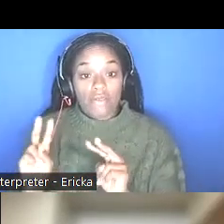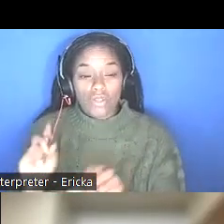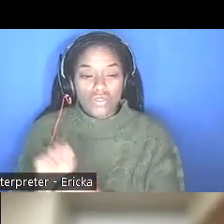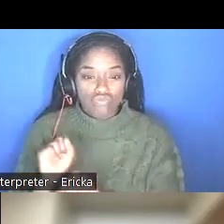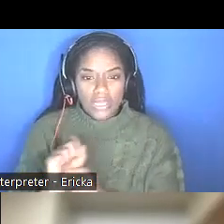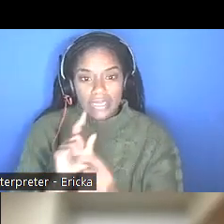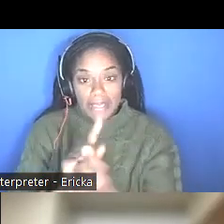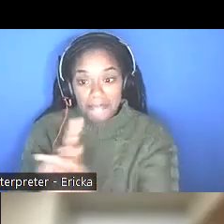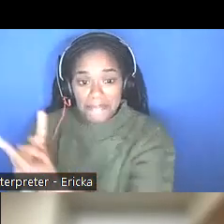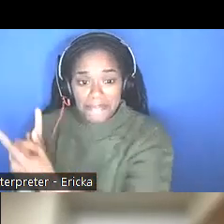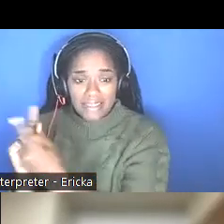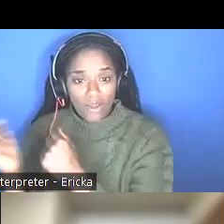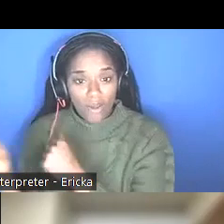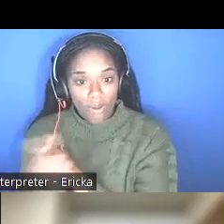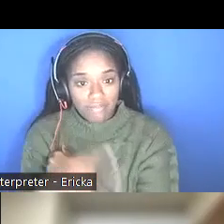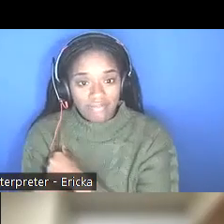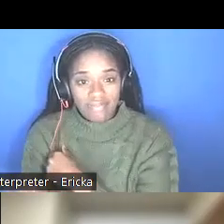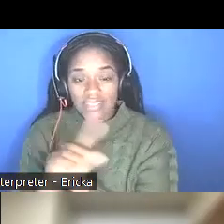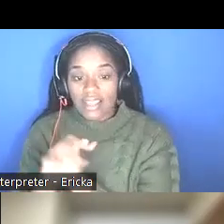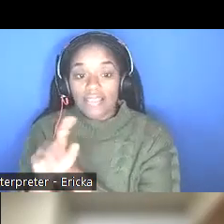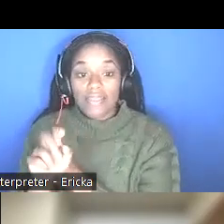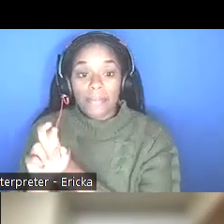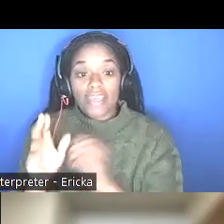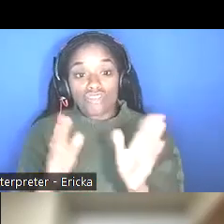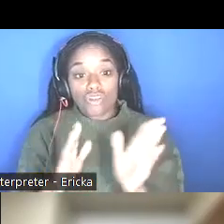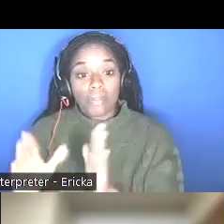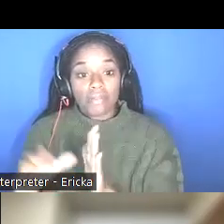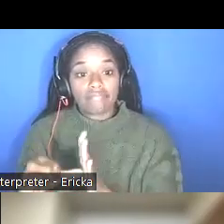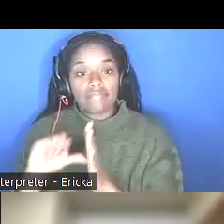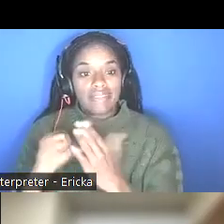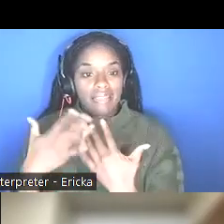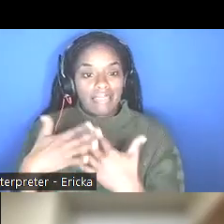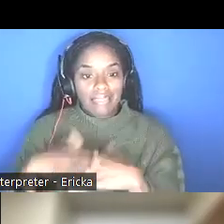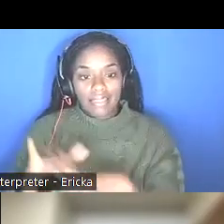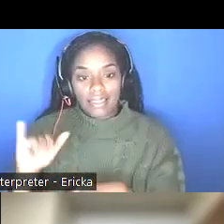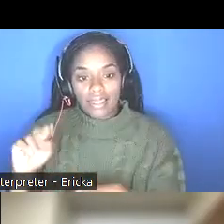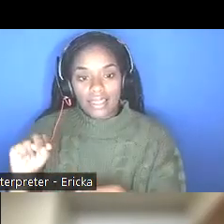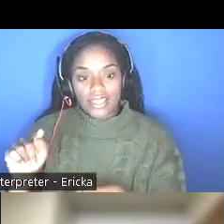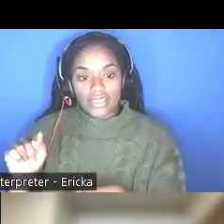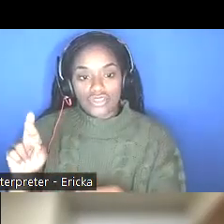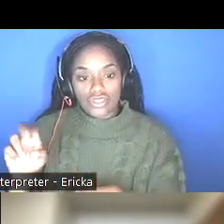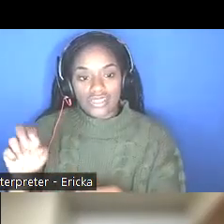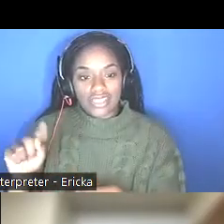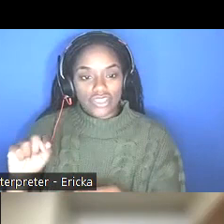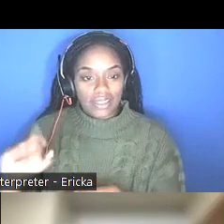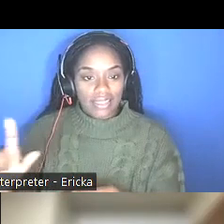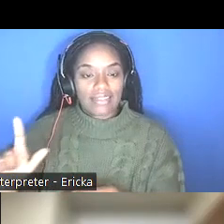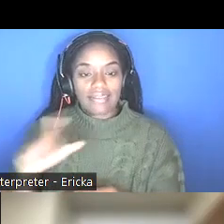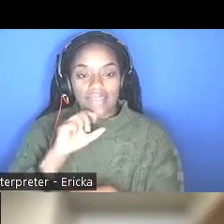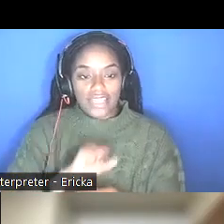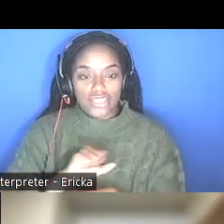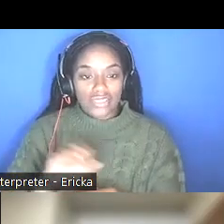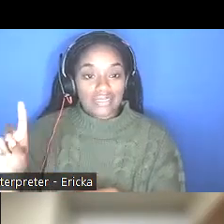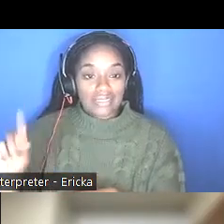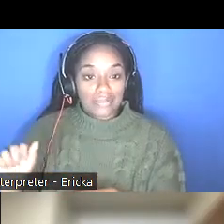you. The master plan highlights the intersectionality of aging and disability services, which is something